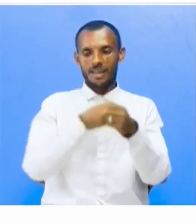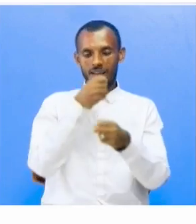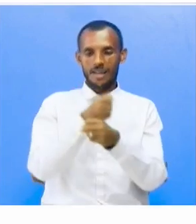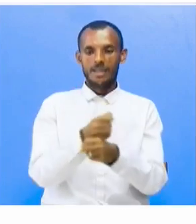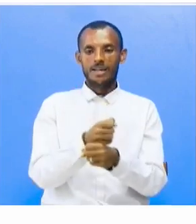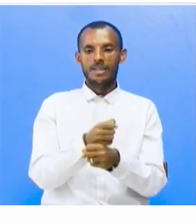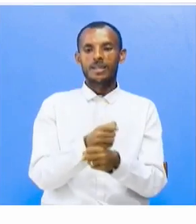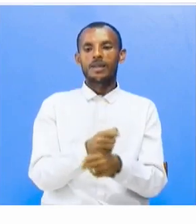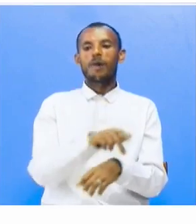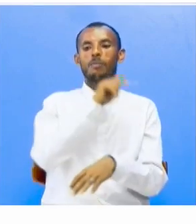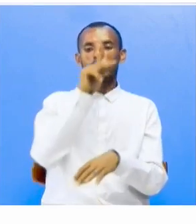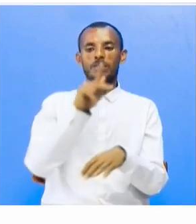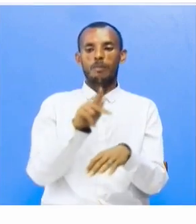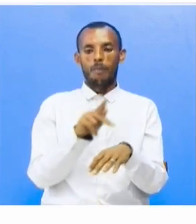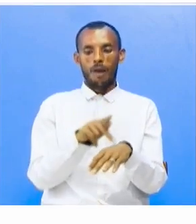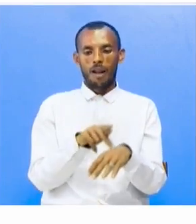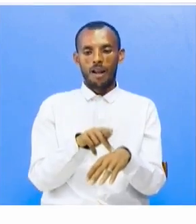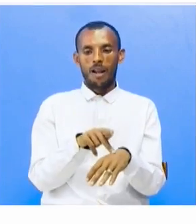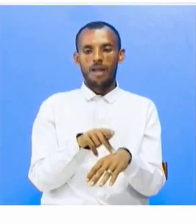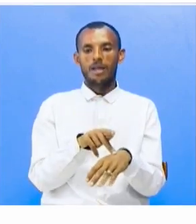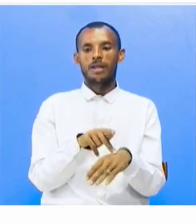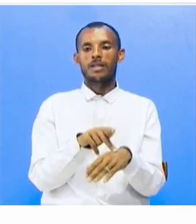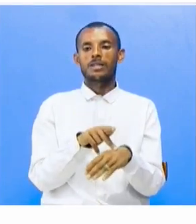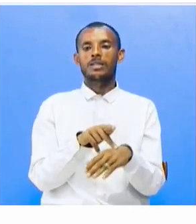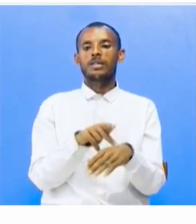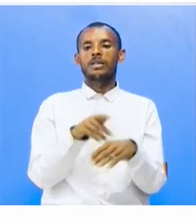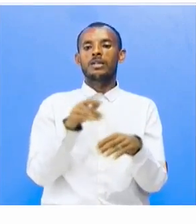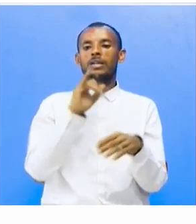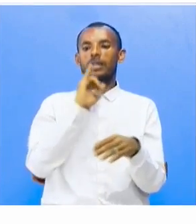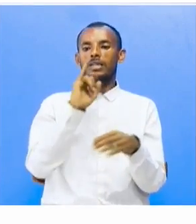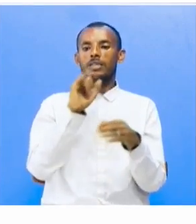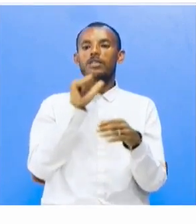the principal is not